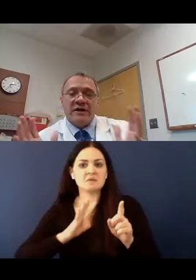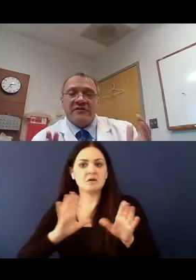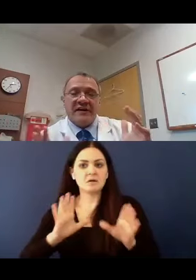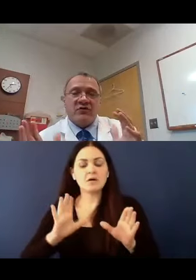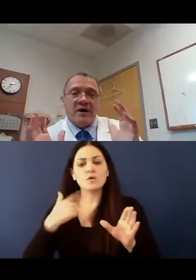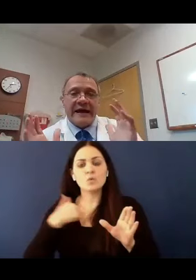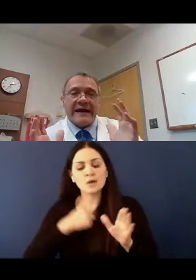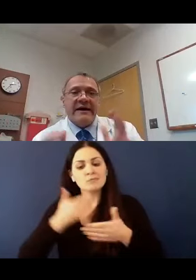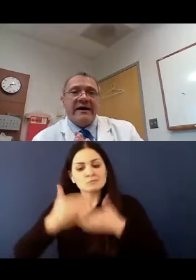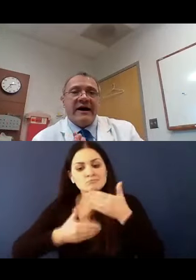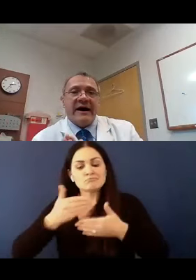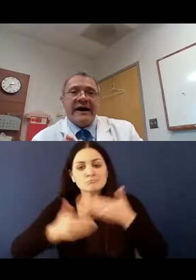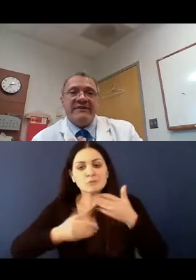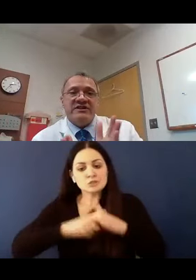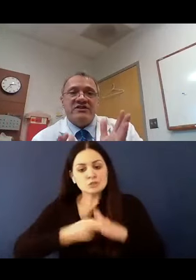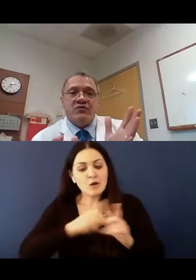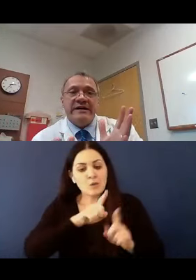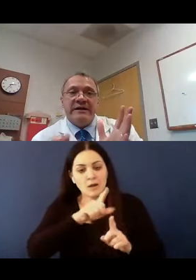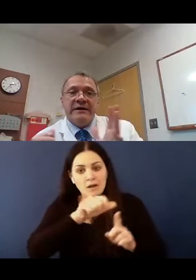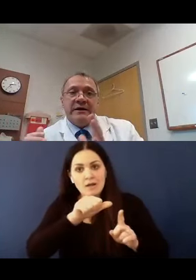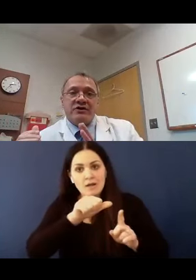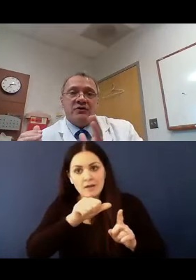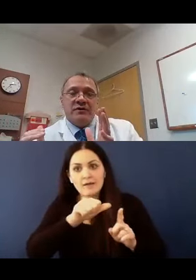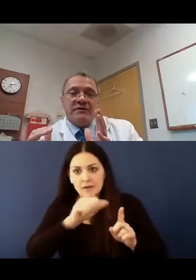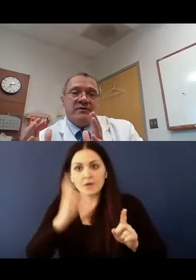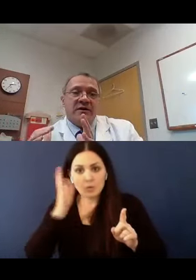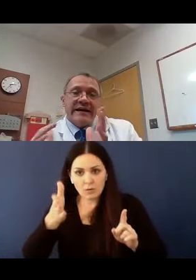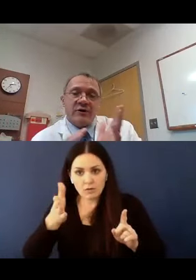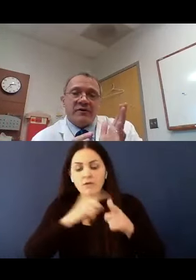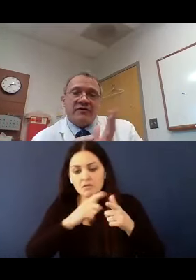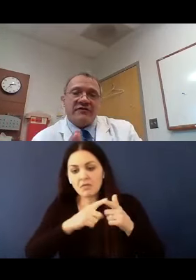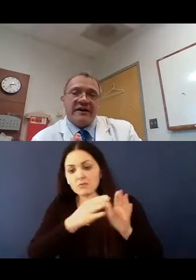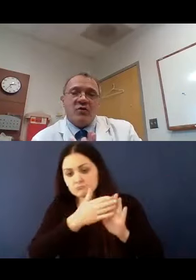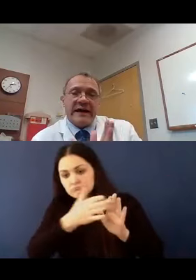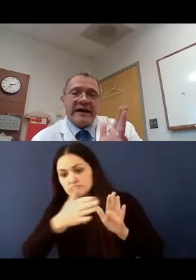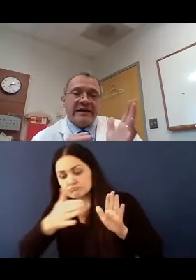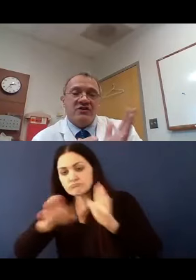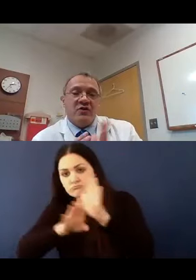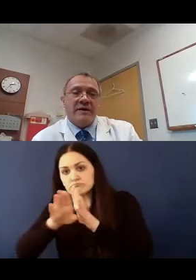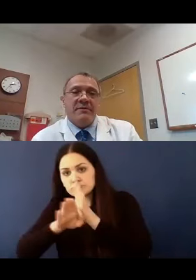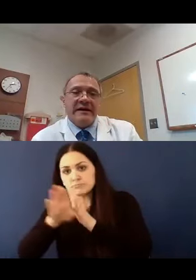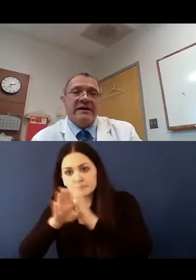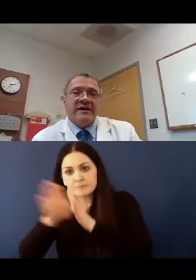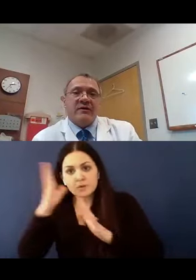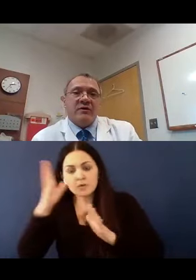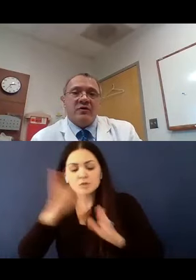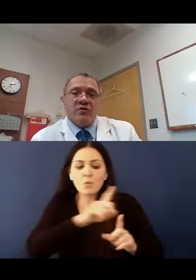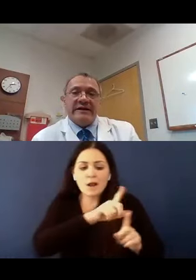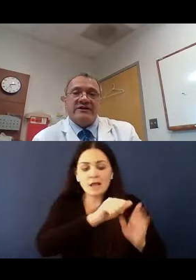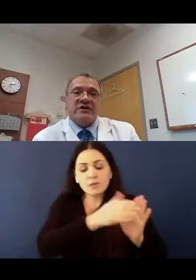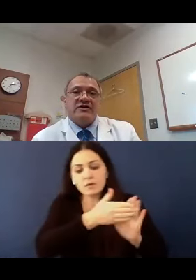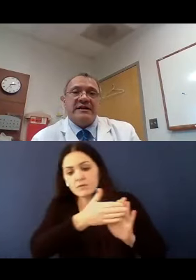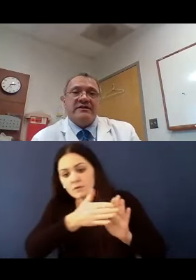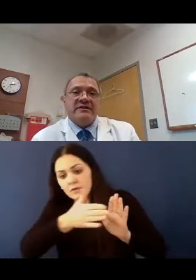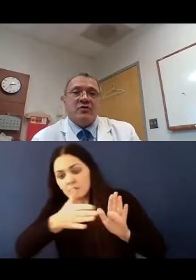forward to phase 1A. And this is really to the later parts of phase 1A into 1B that we will